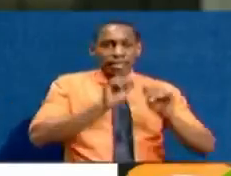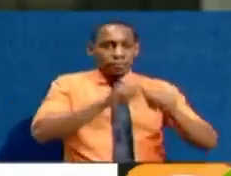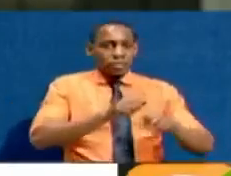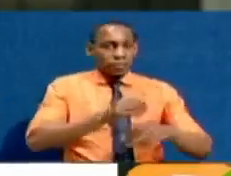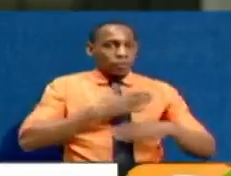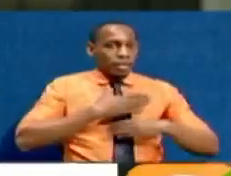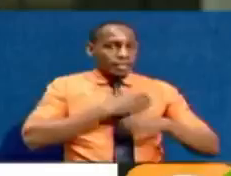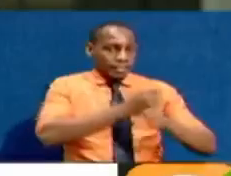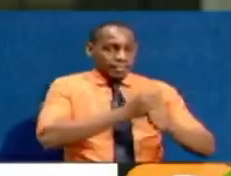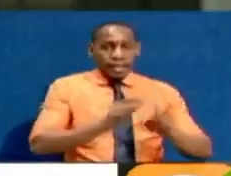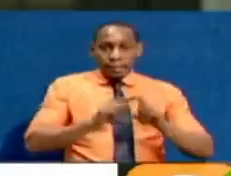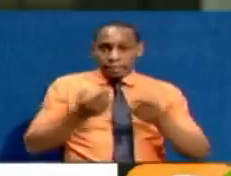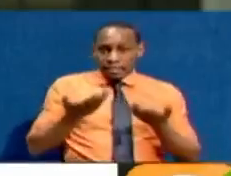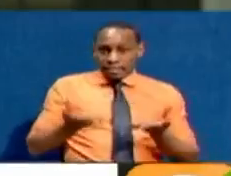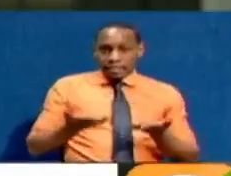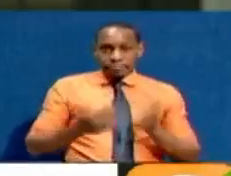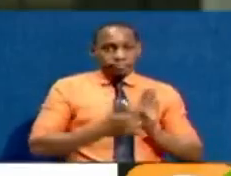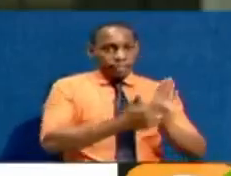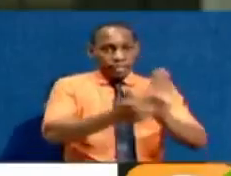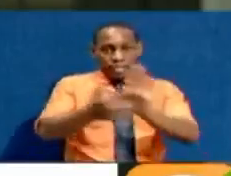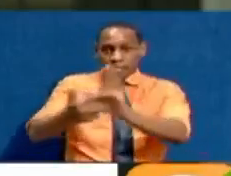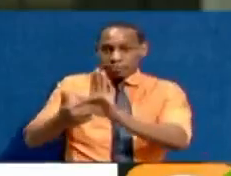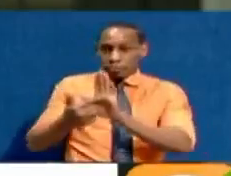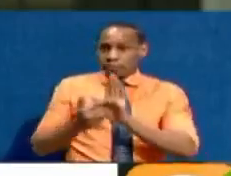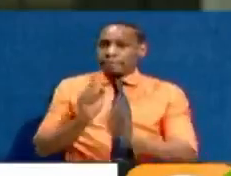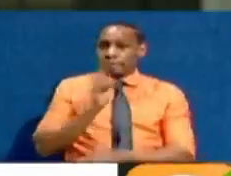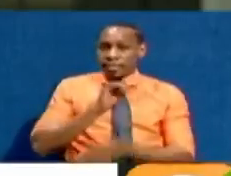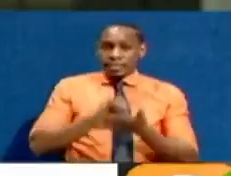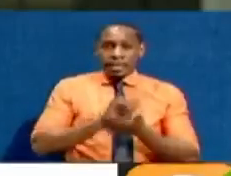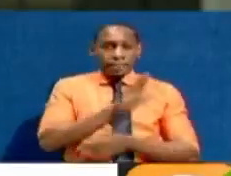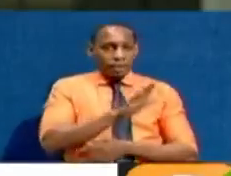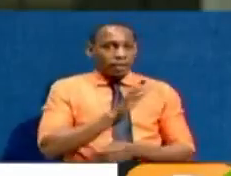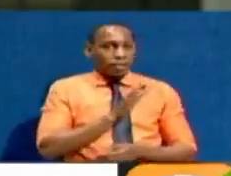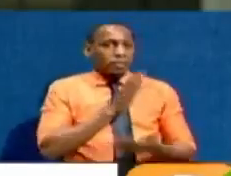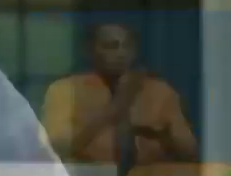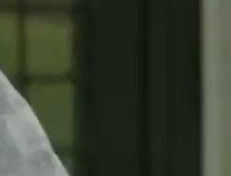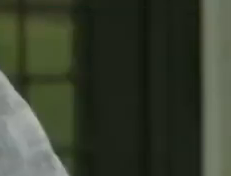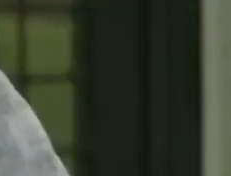be trusted. But now it has come out to show who you are in your true colors.